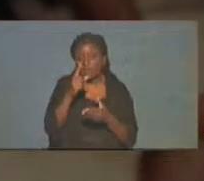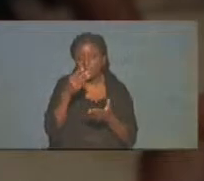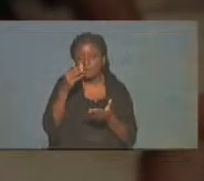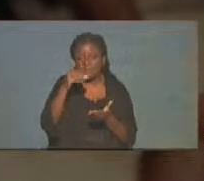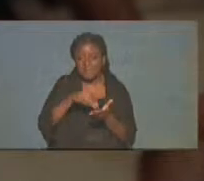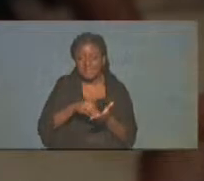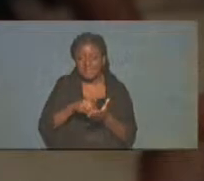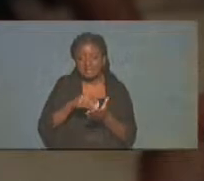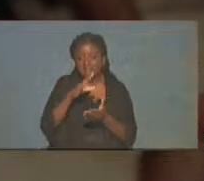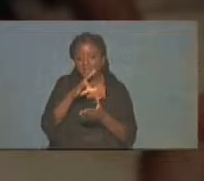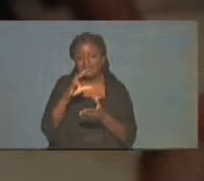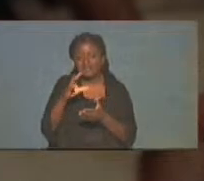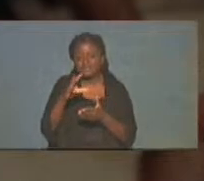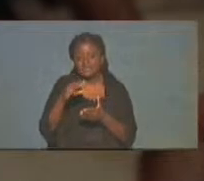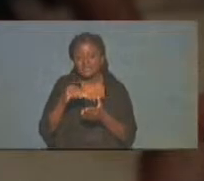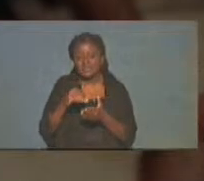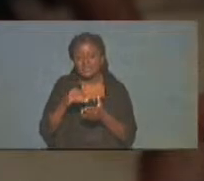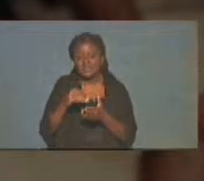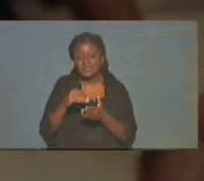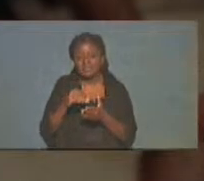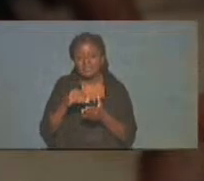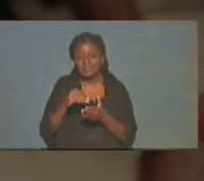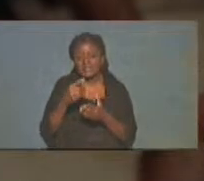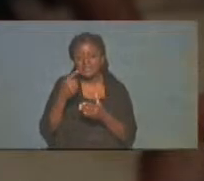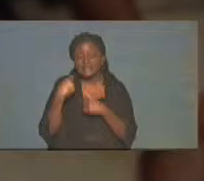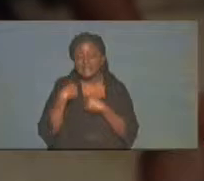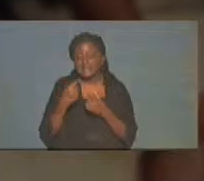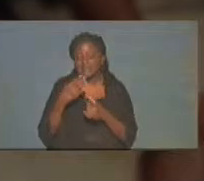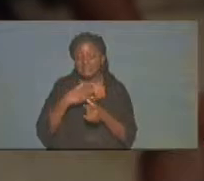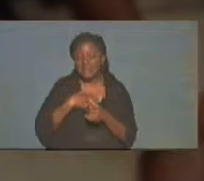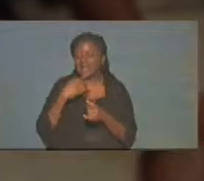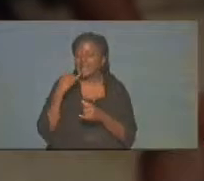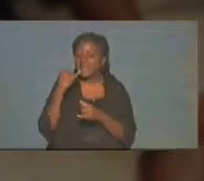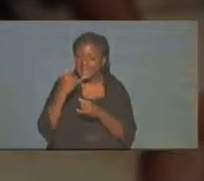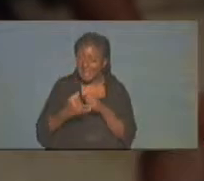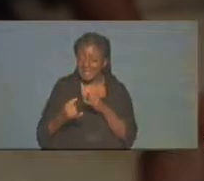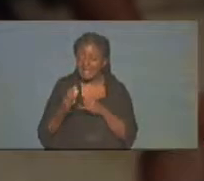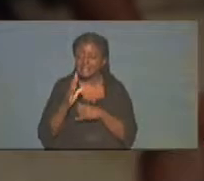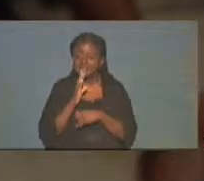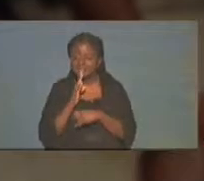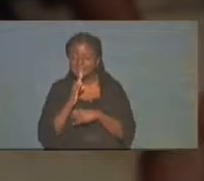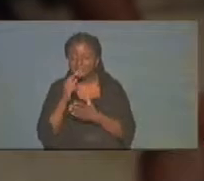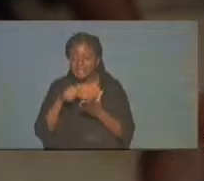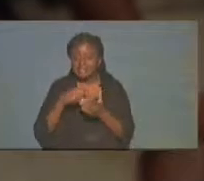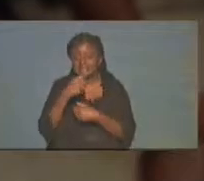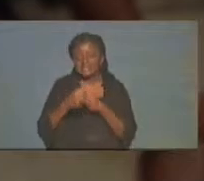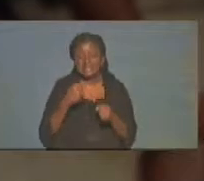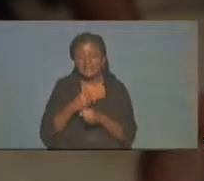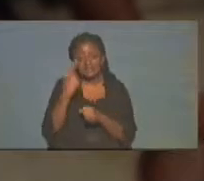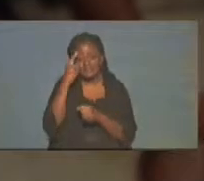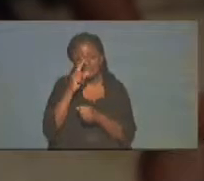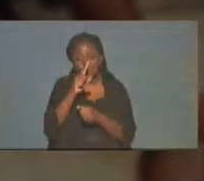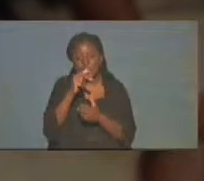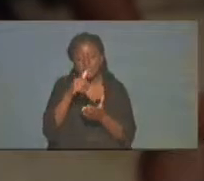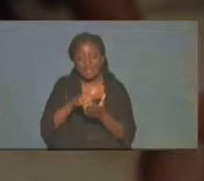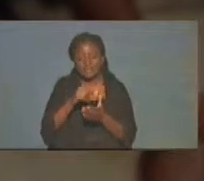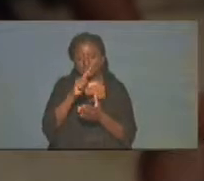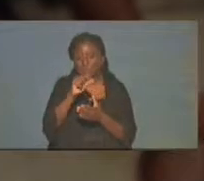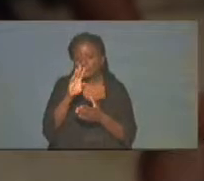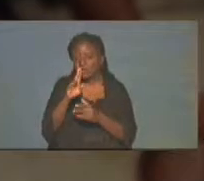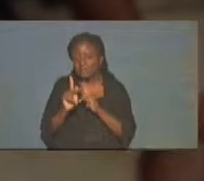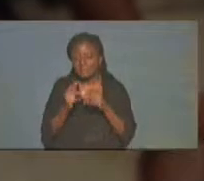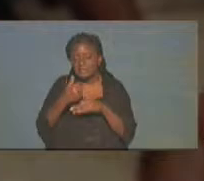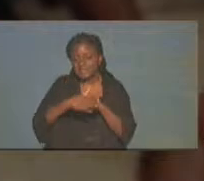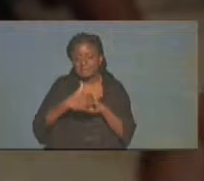$1,506,077.10. Since my last communication, for this year, for the 1,024 persons repatriated, the